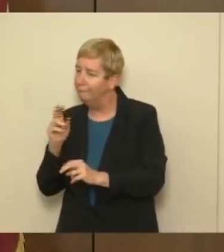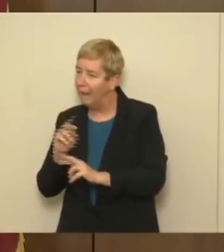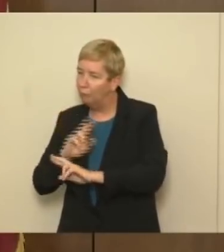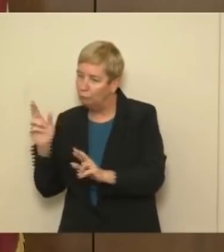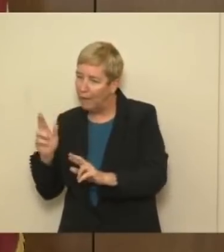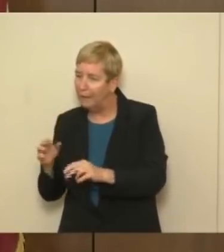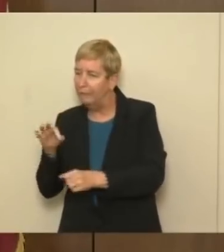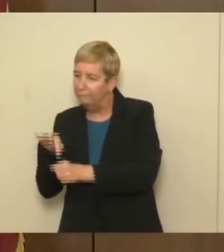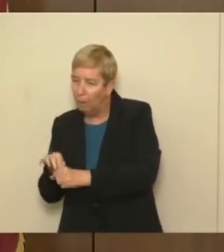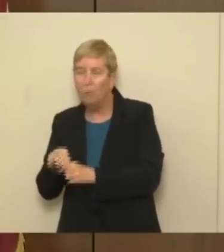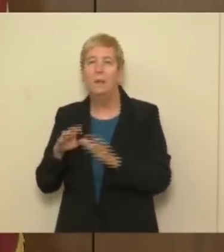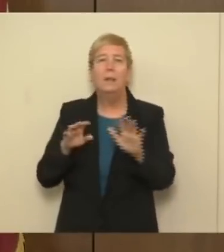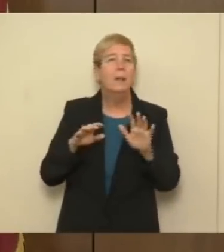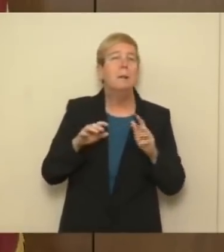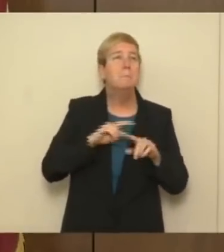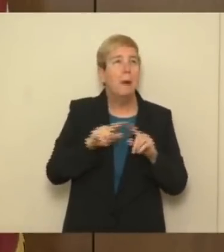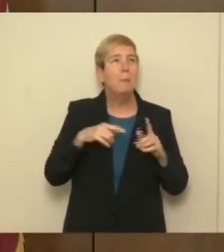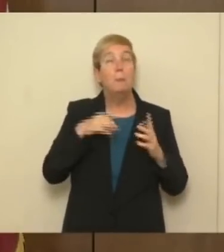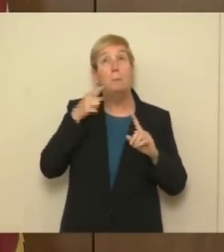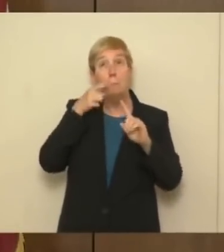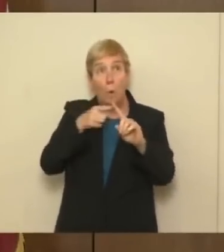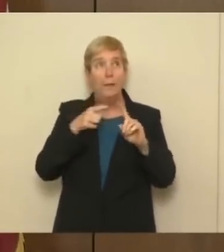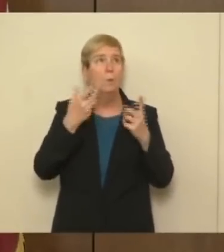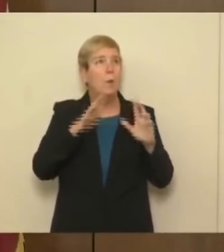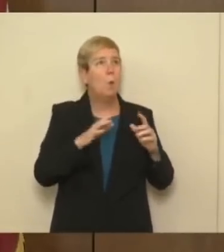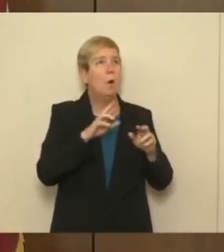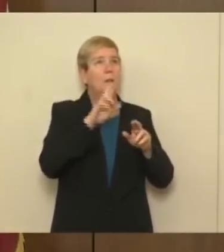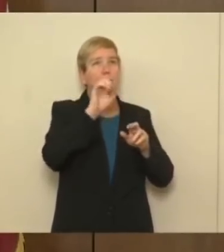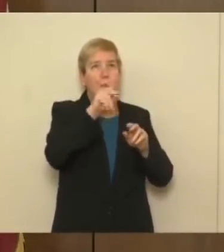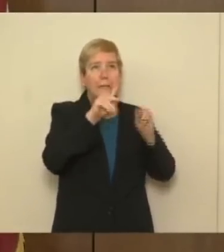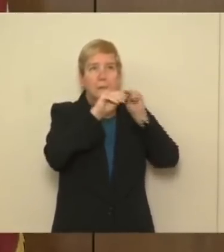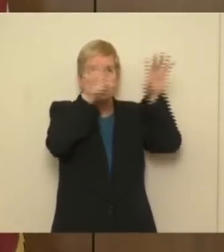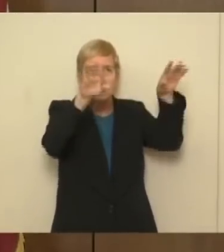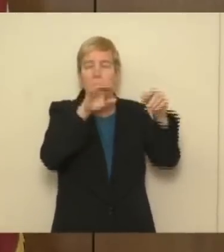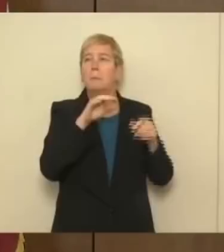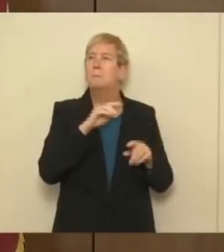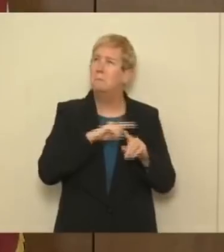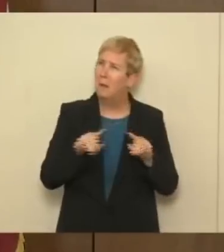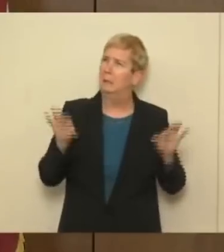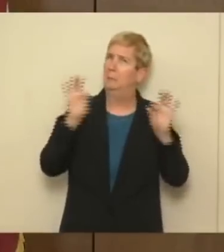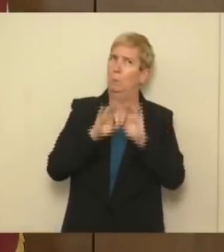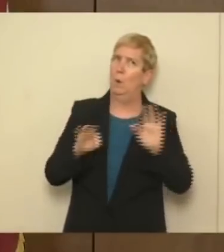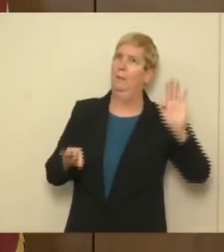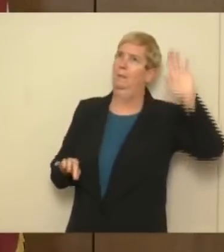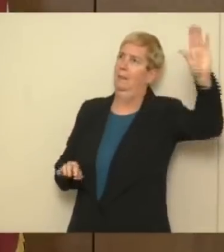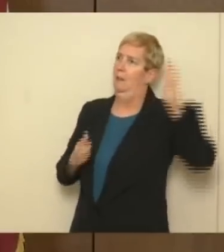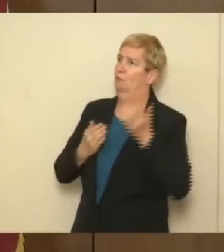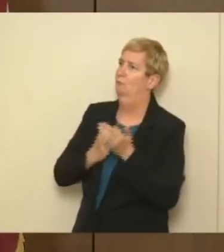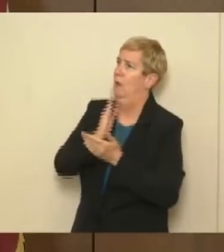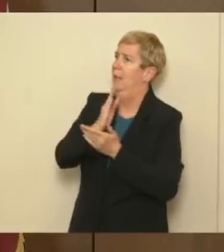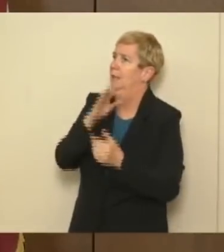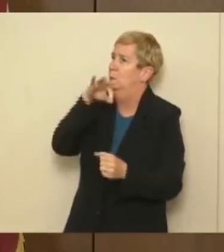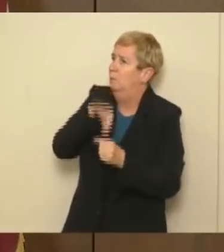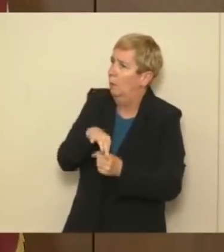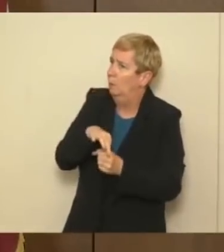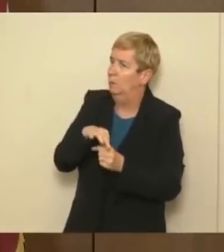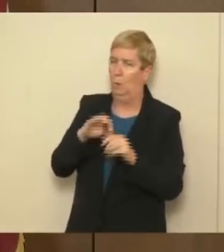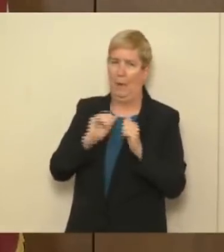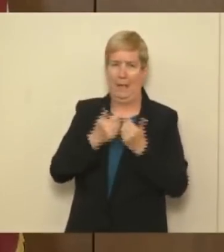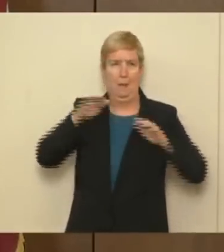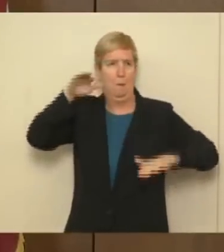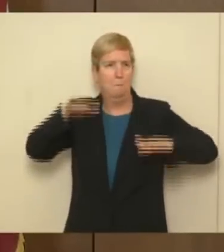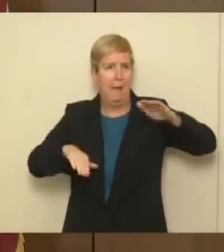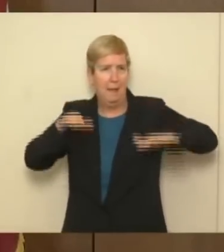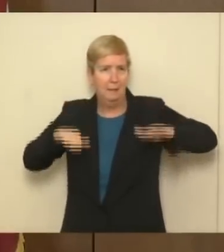the risk of spread to the highest degree possible, but protect and preserve every New Mexican's right to vote. And I think it